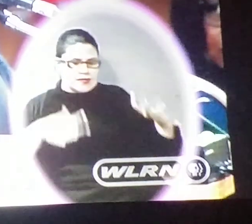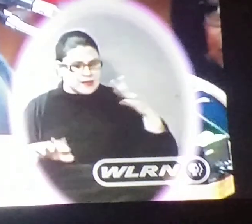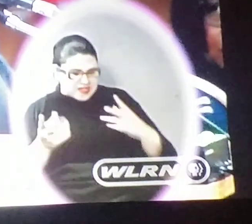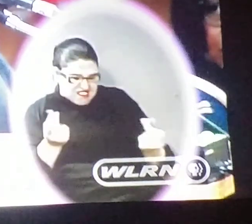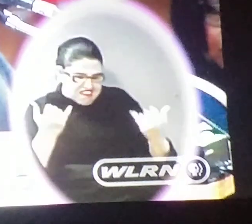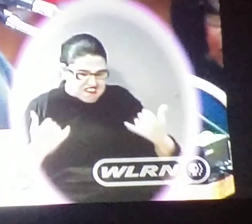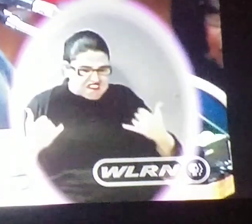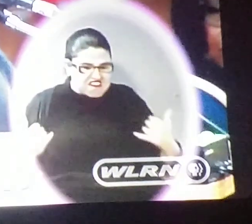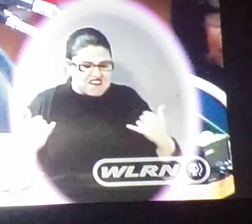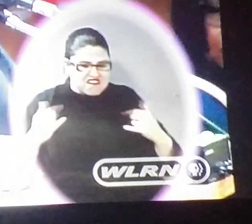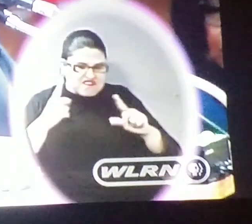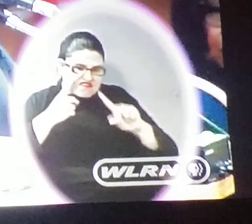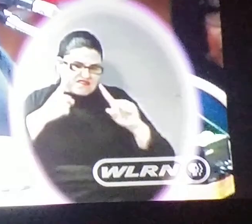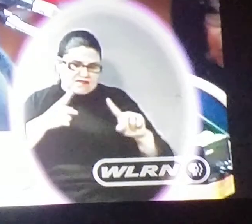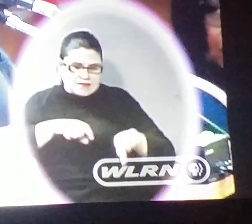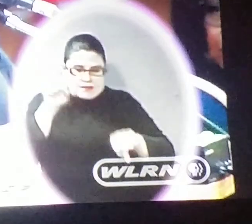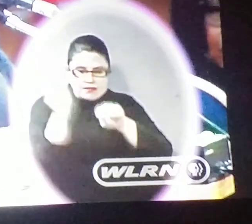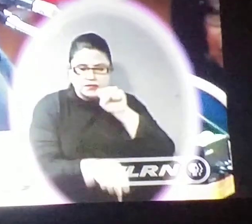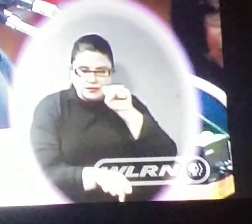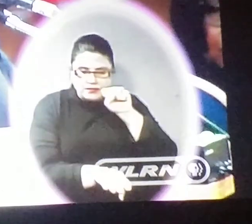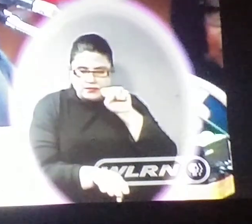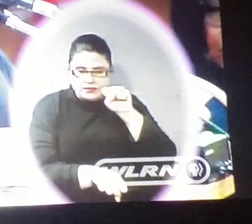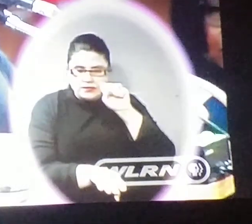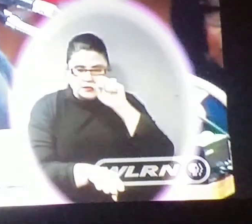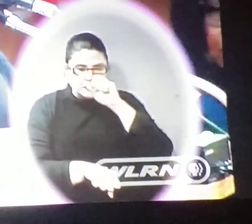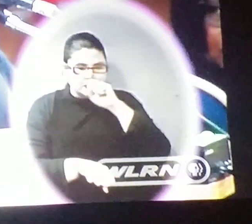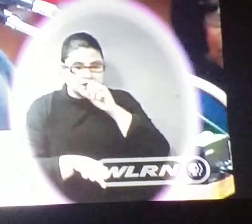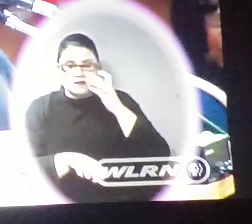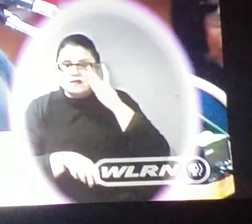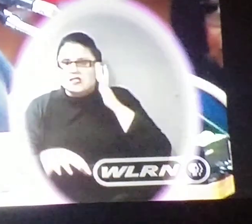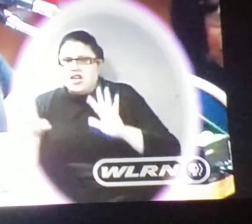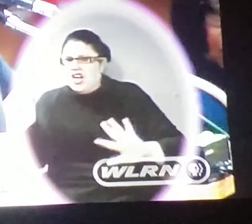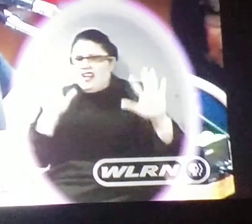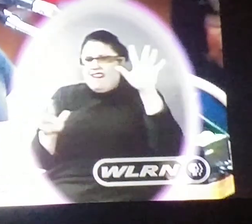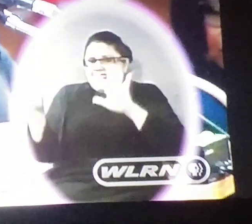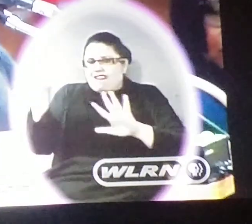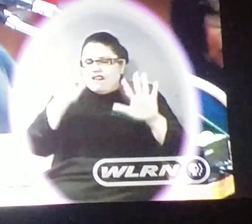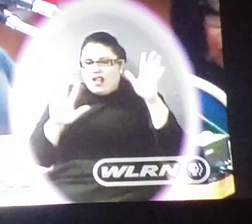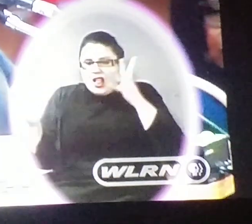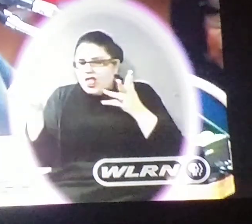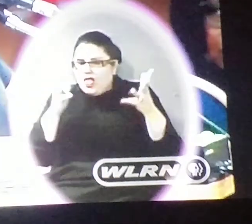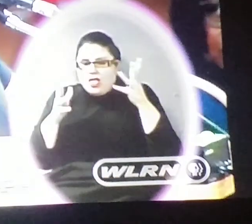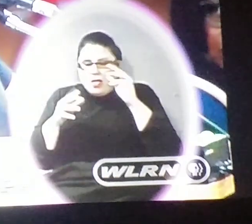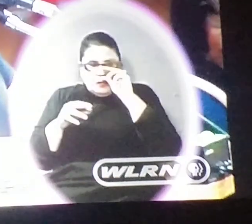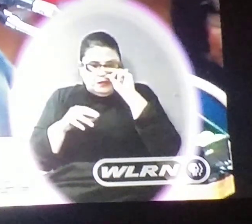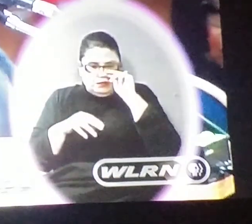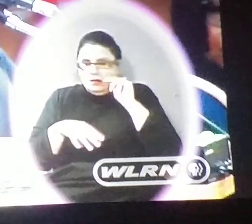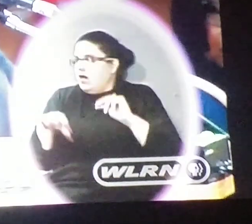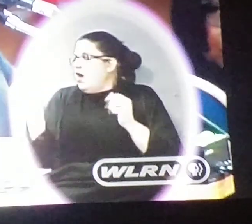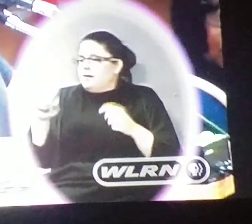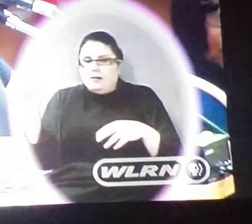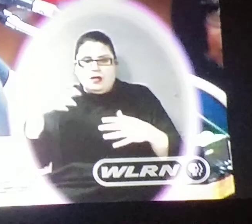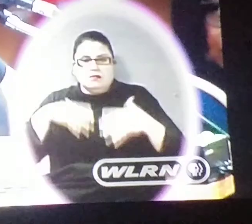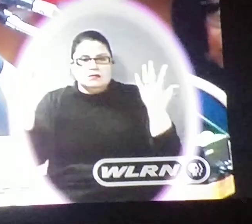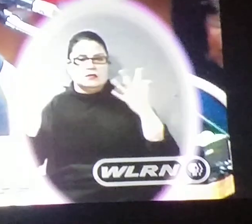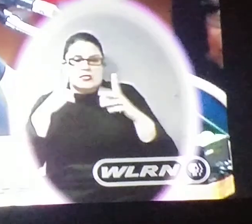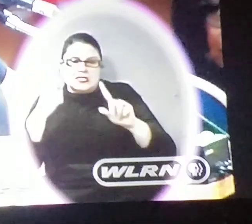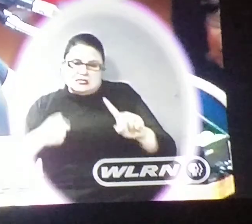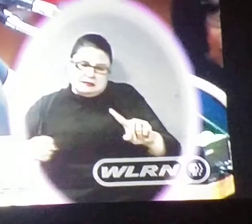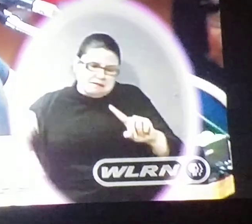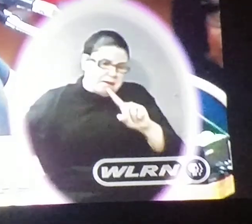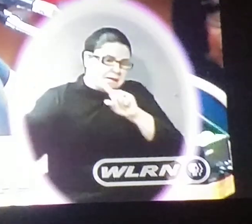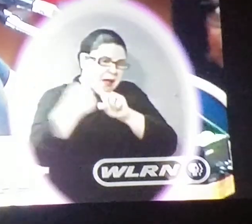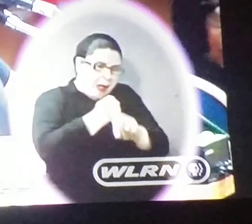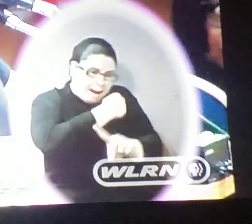her. When he tired of negotiating with her, or when something spooked him, he bludgeoned her